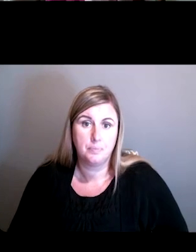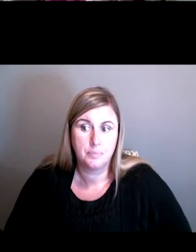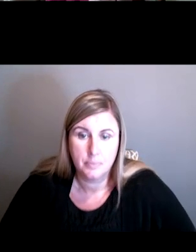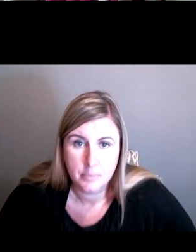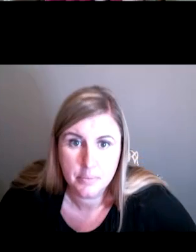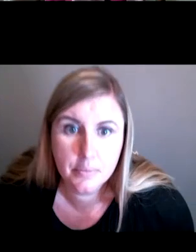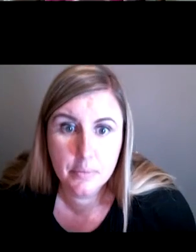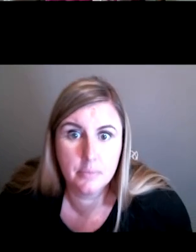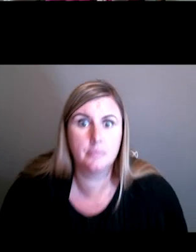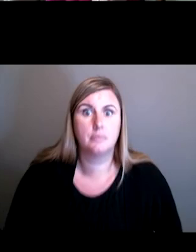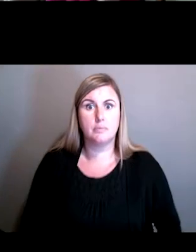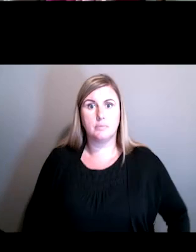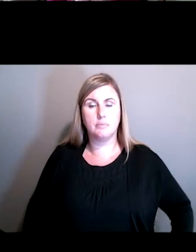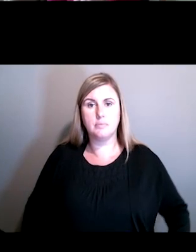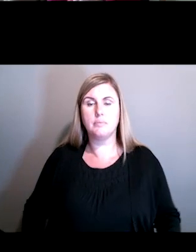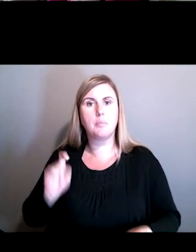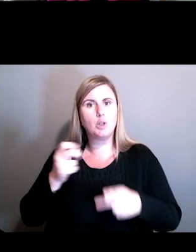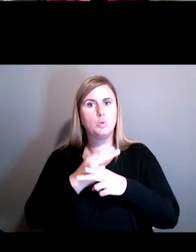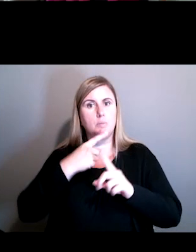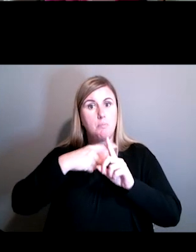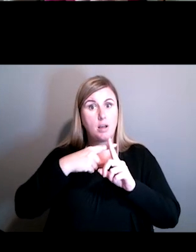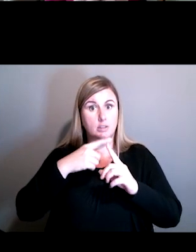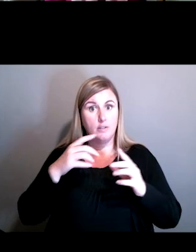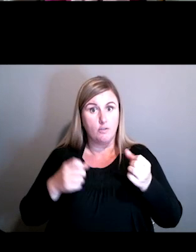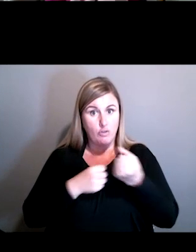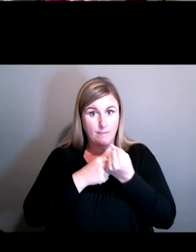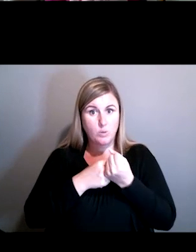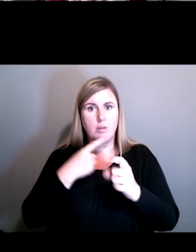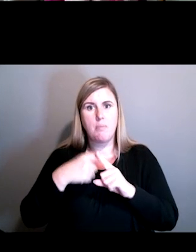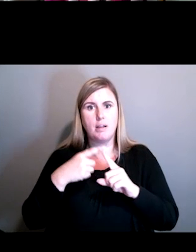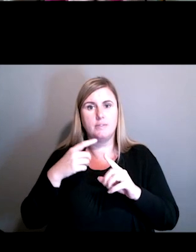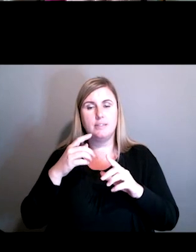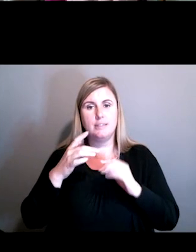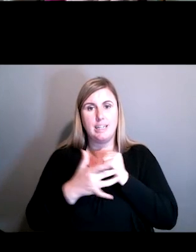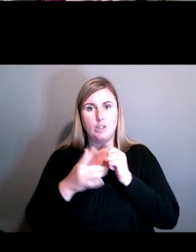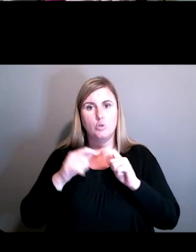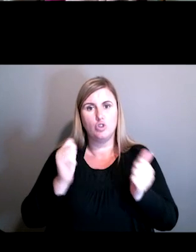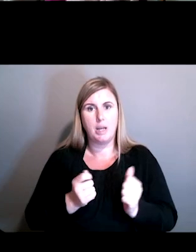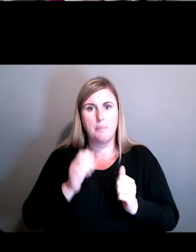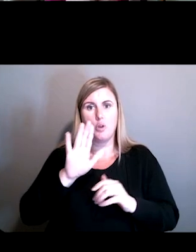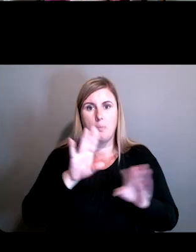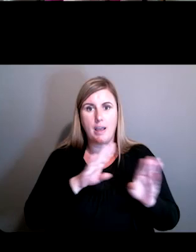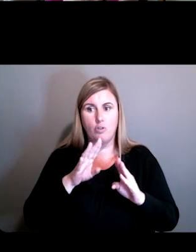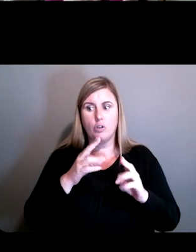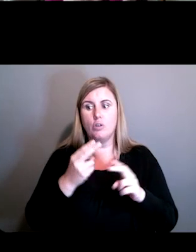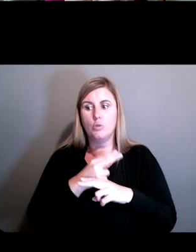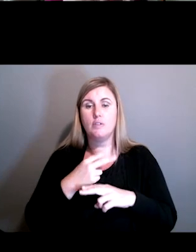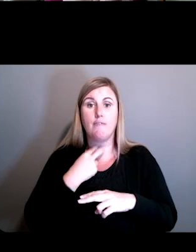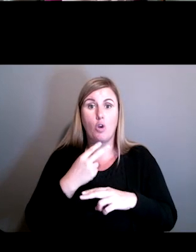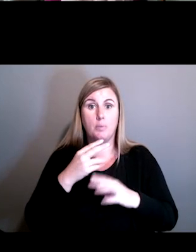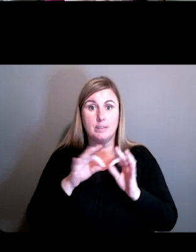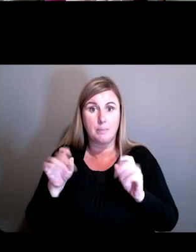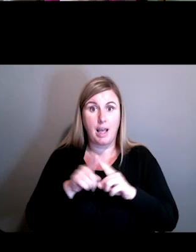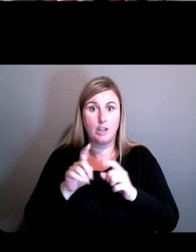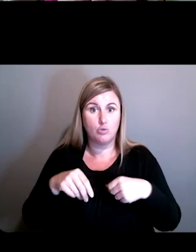positive reinforcement and positive techniques to shape student behavior, ranging from the use of verbal statements as rewards for good behavior or